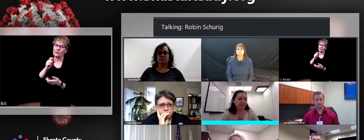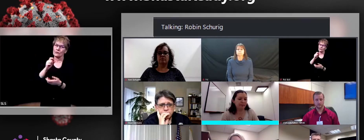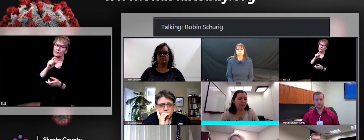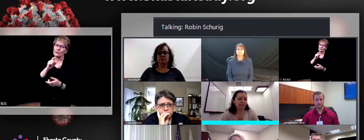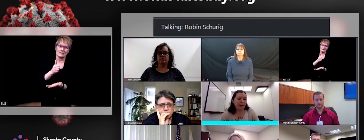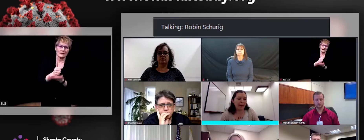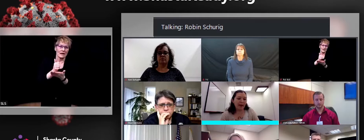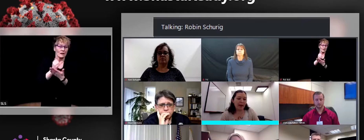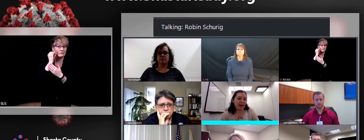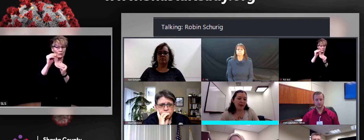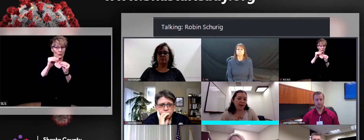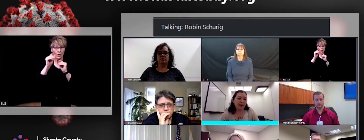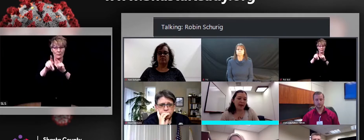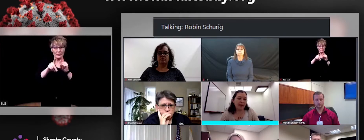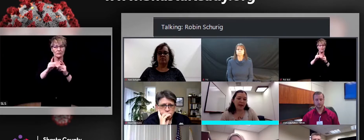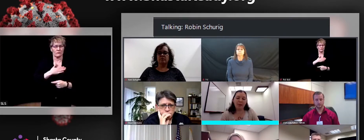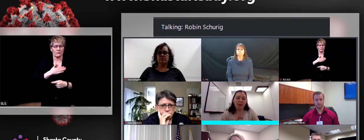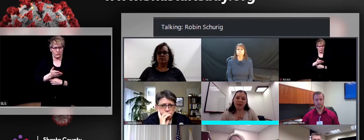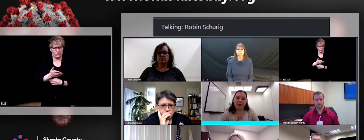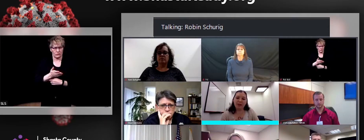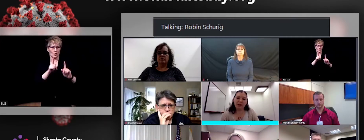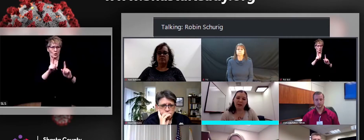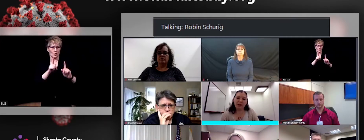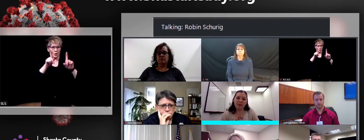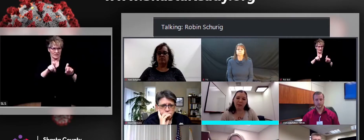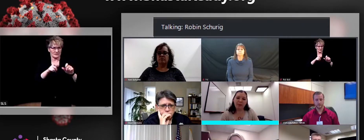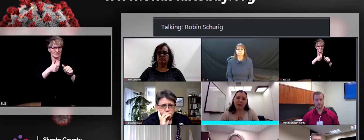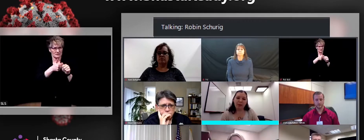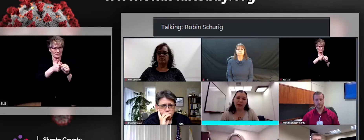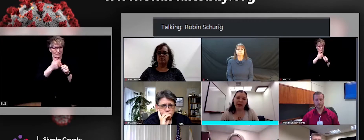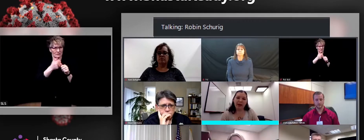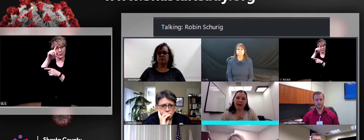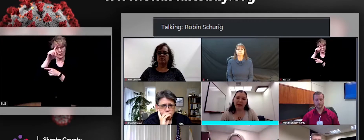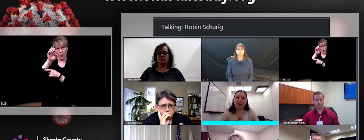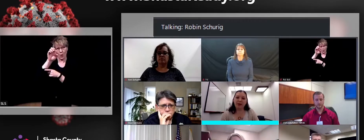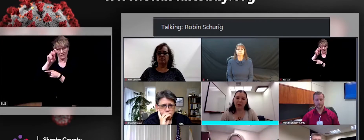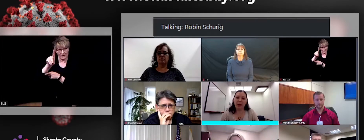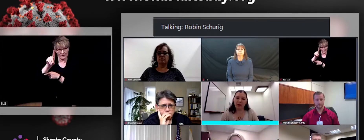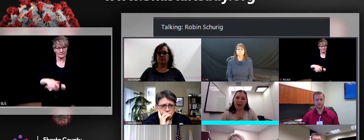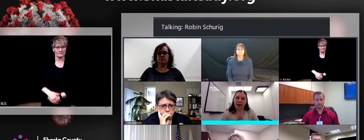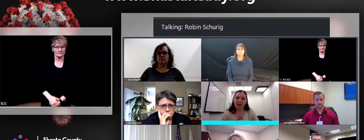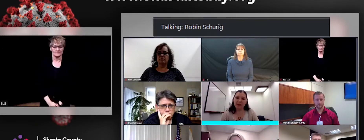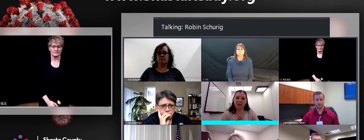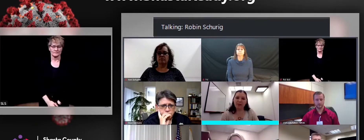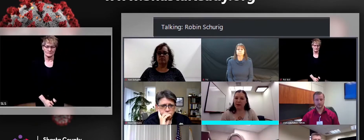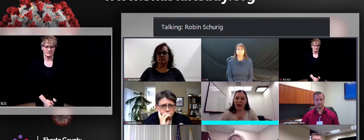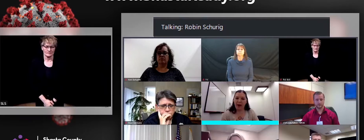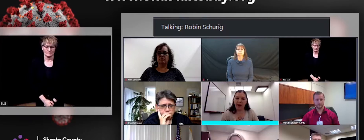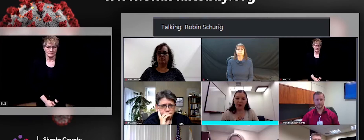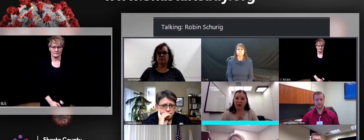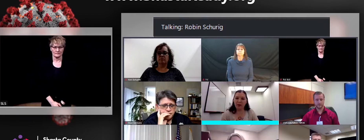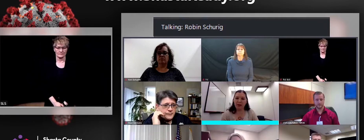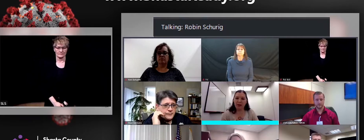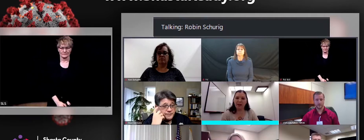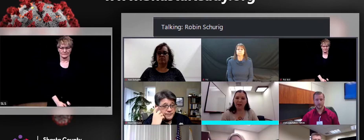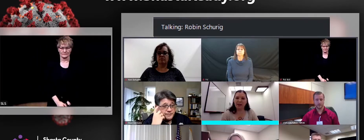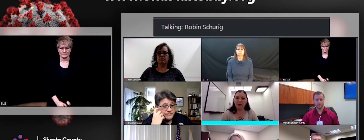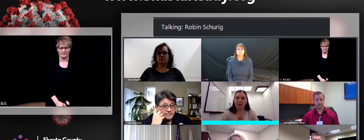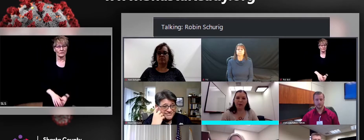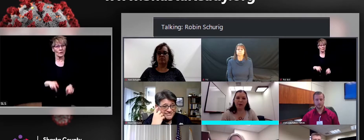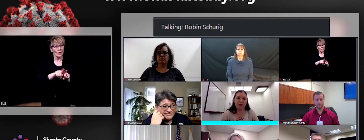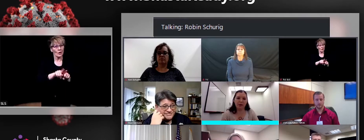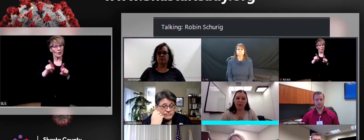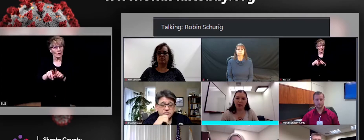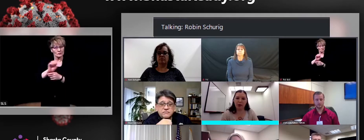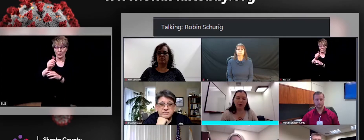quickly. And then the other thing that it can help us do is that the more people who get tested on a regular basis because they're out and about interacting